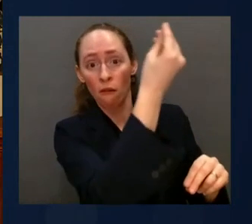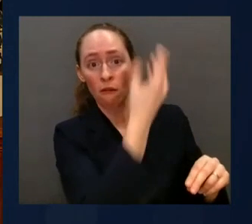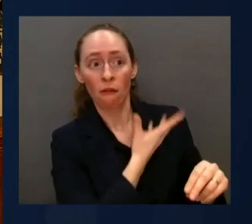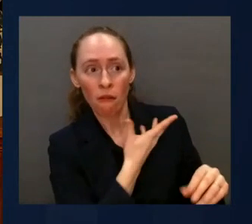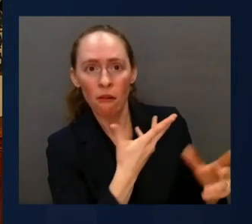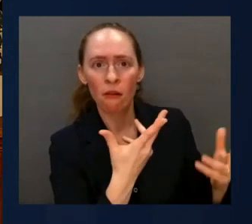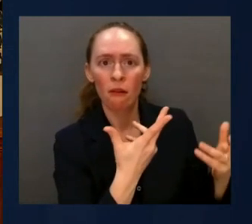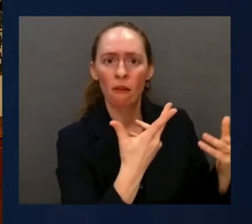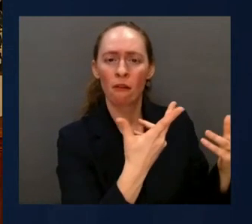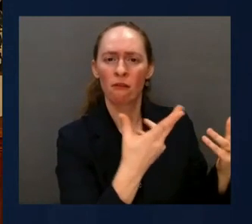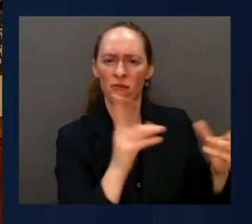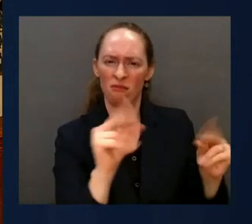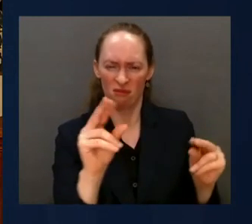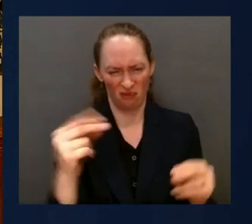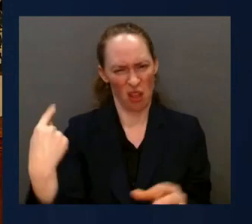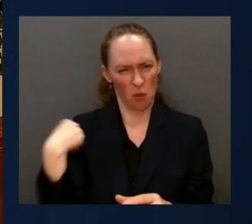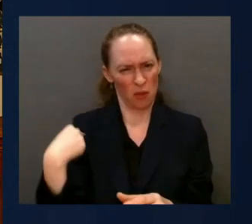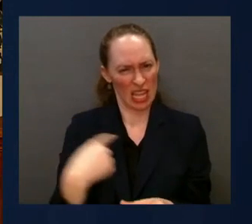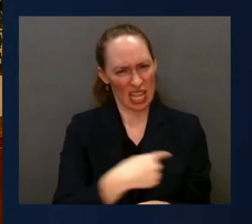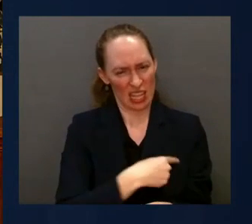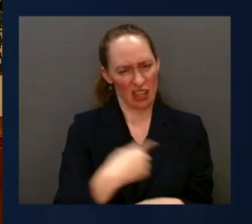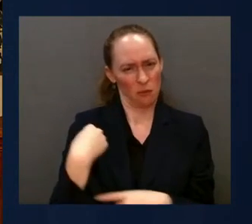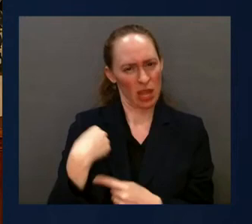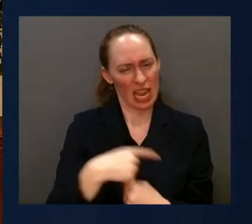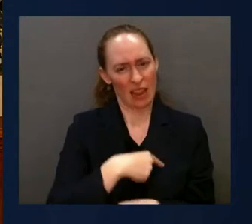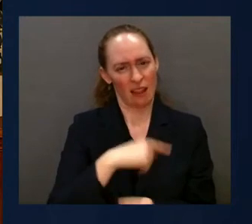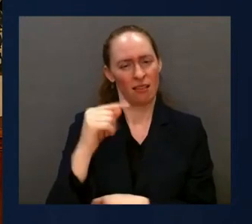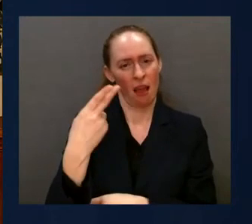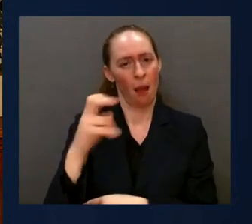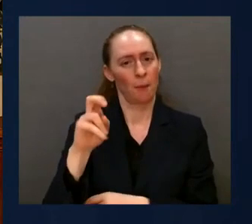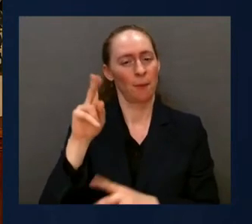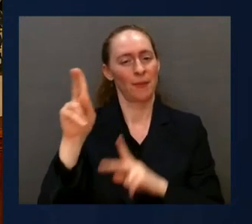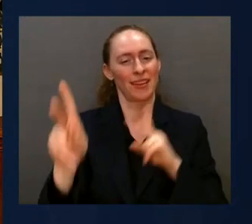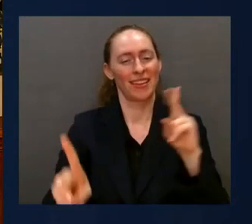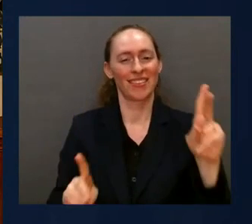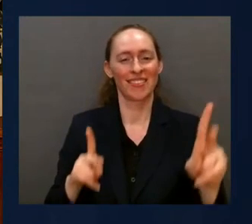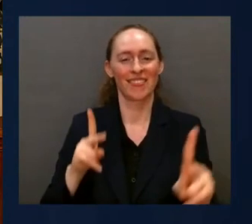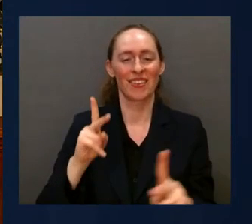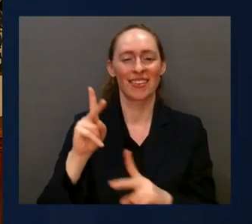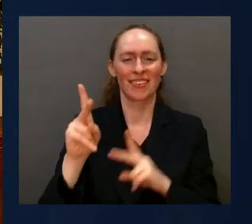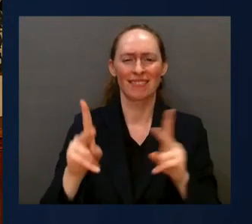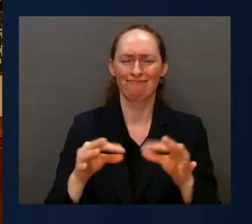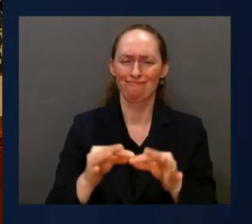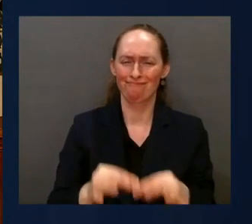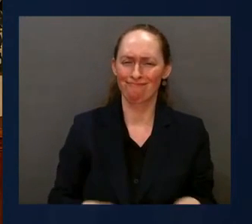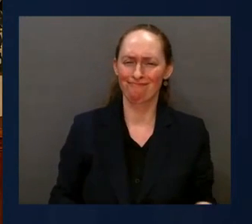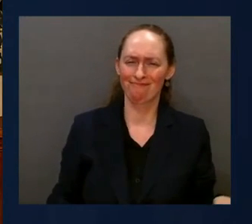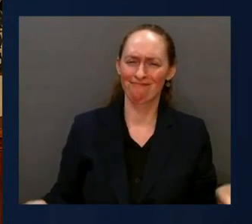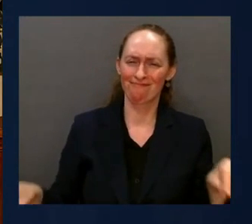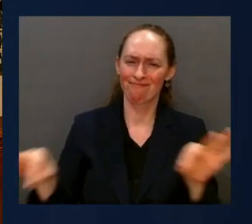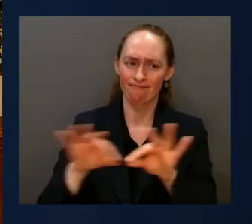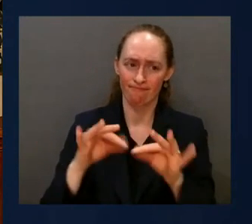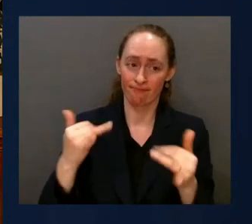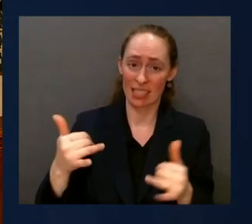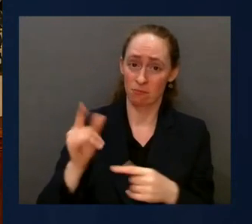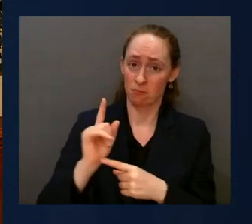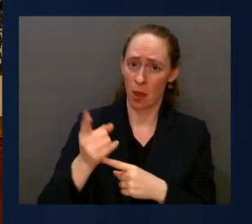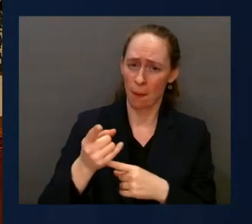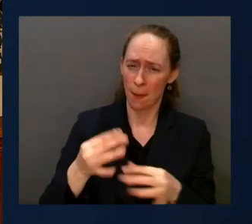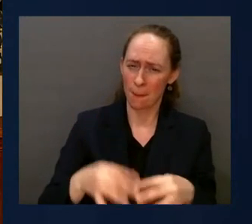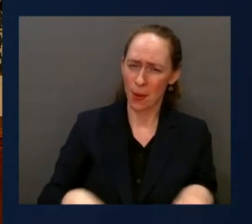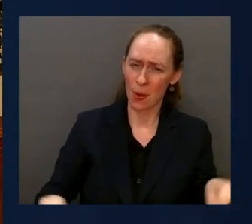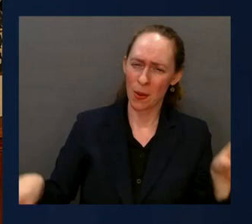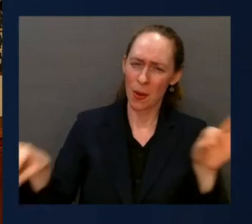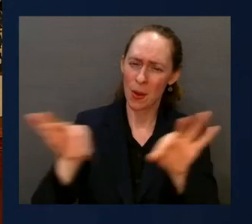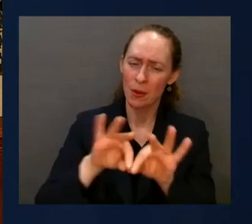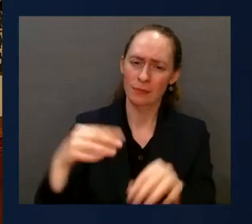time. We have to be the nation we've always been at our best, optimistic, hopeful, forward-looking, a